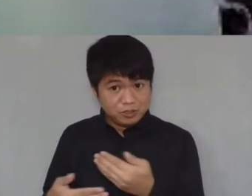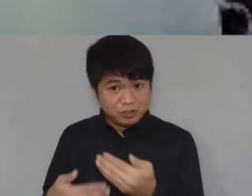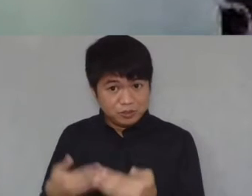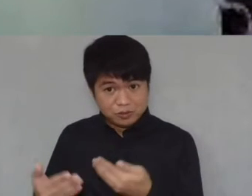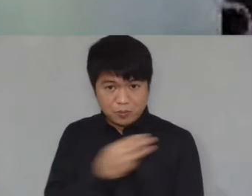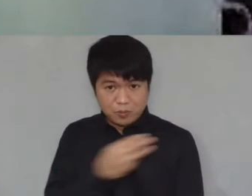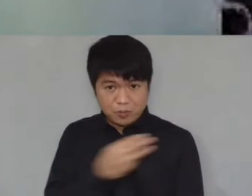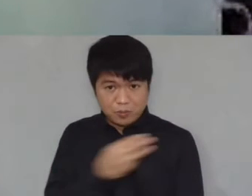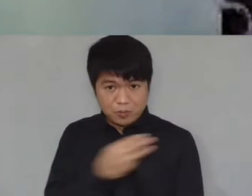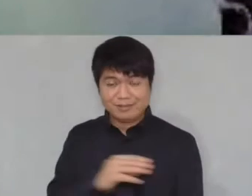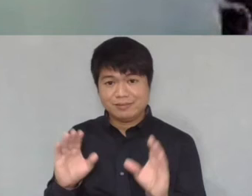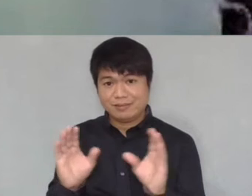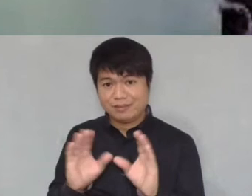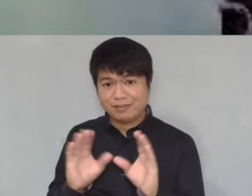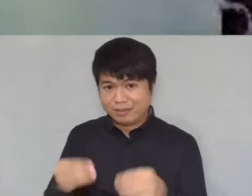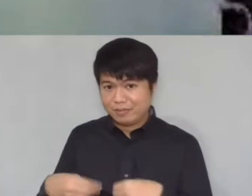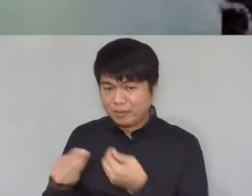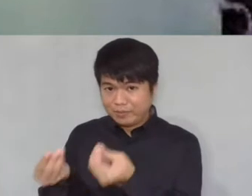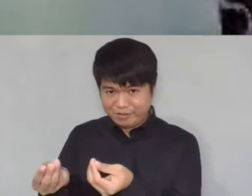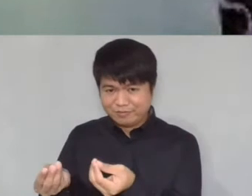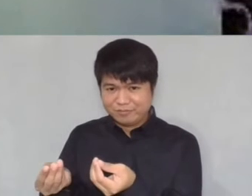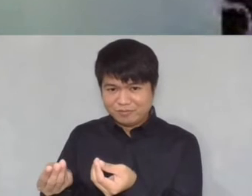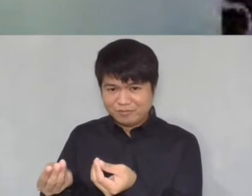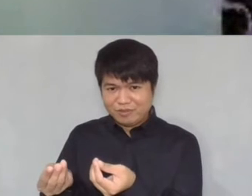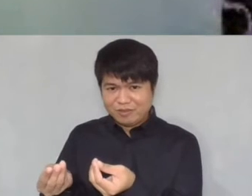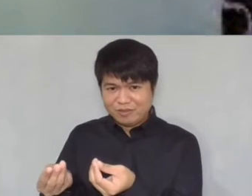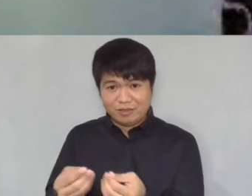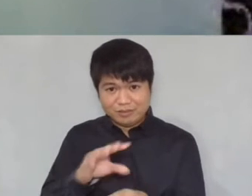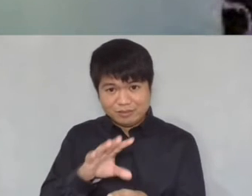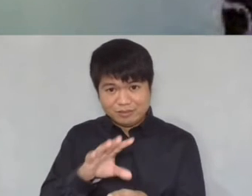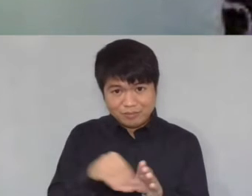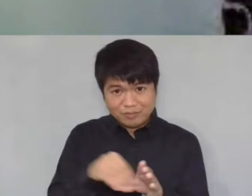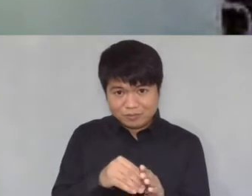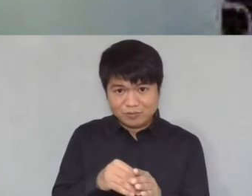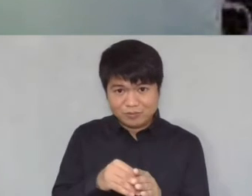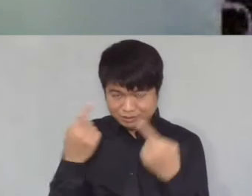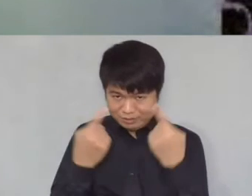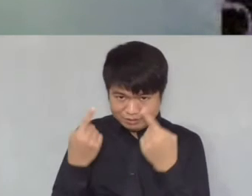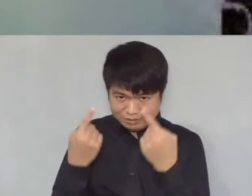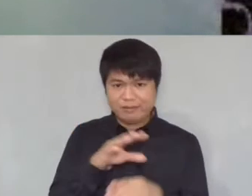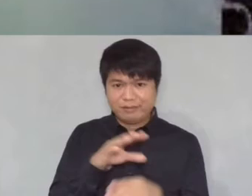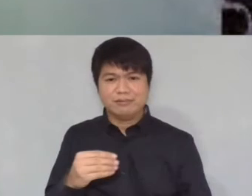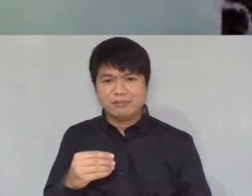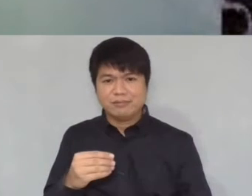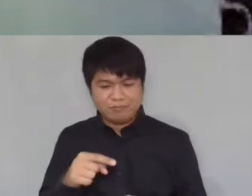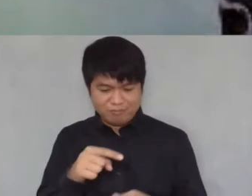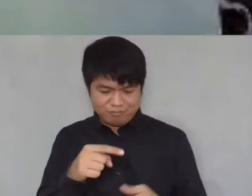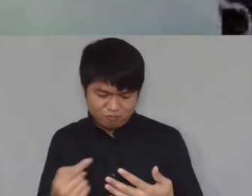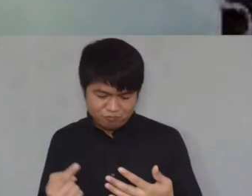It covers medical certificates, issuances. It covers consents. It covers